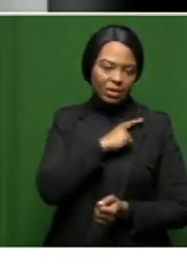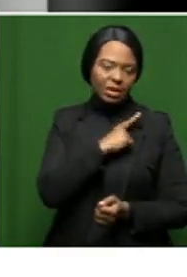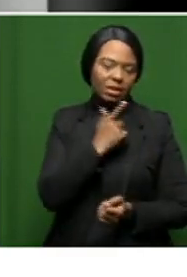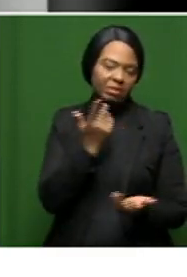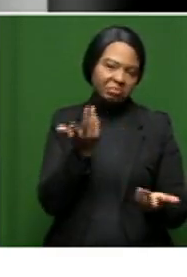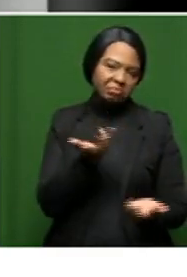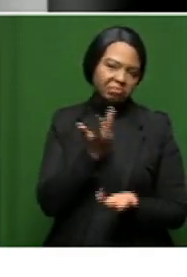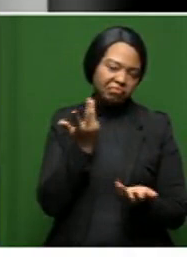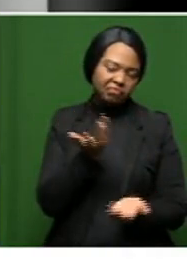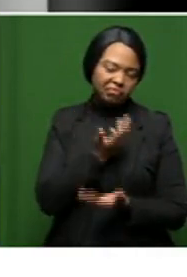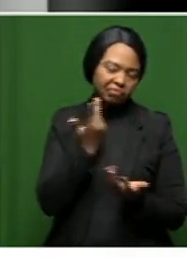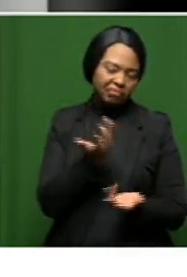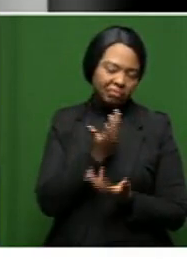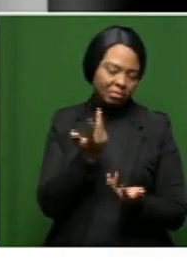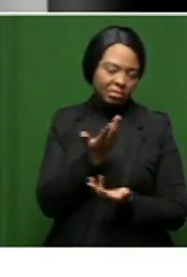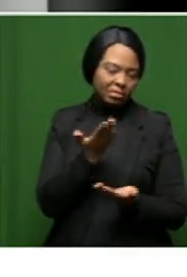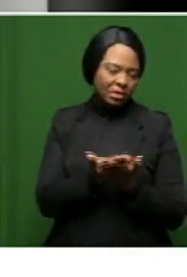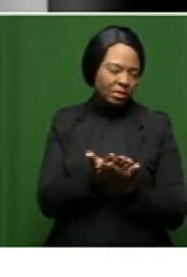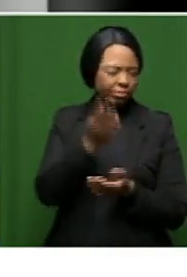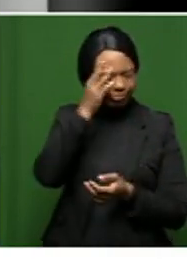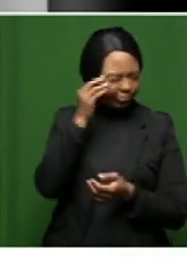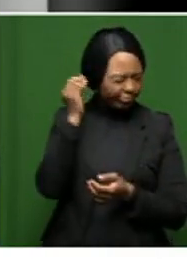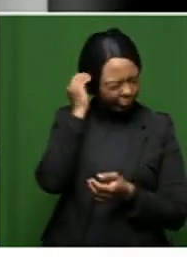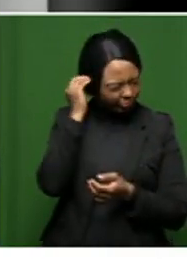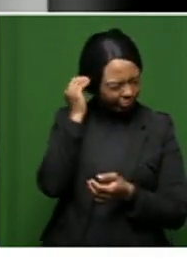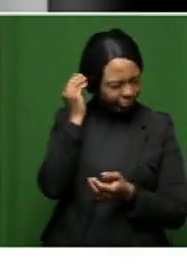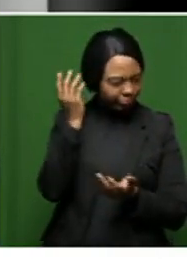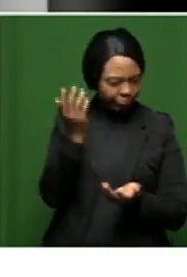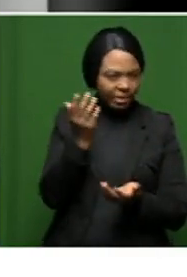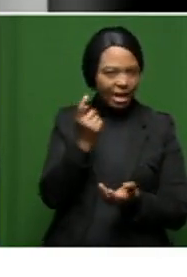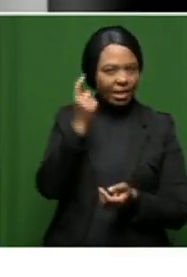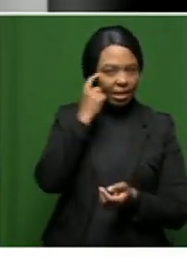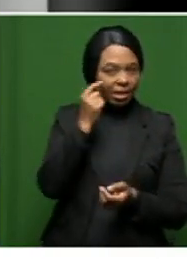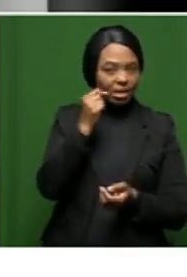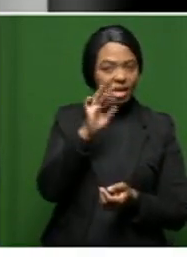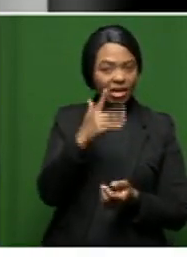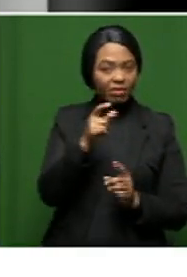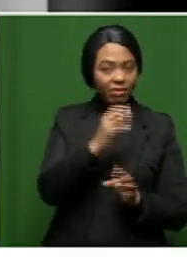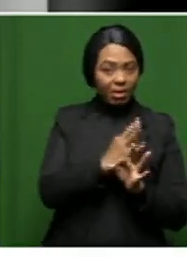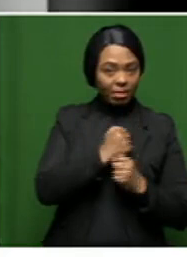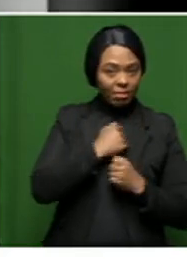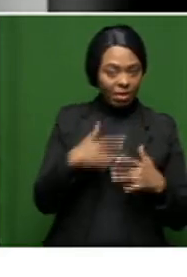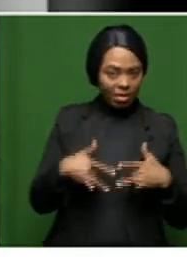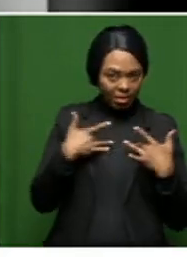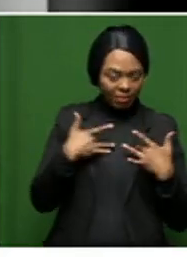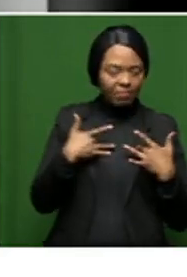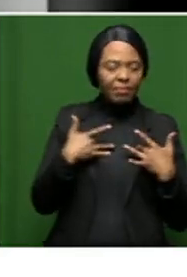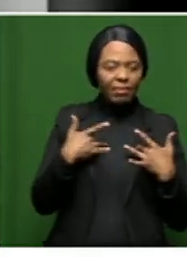I would have kept it in some way. Yeah. And I think his thoughts on it would be, I think,